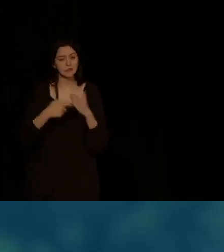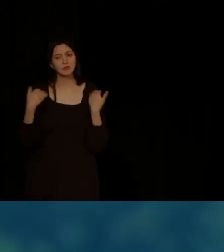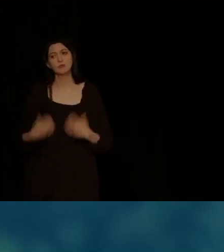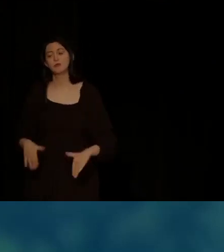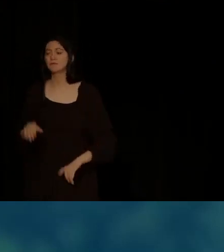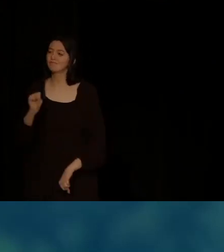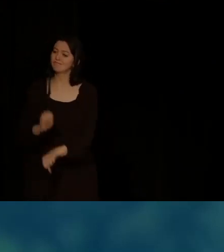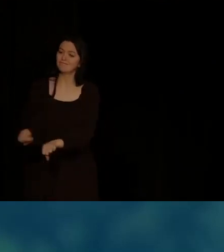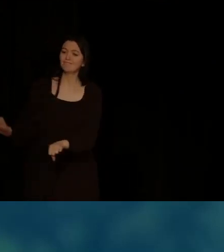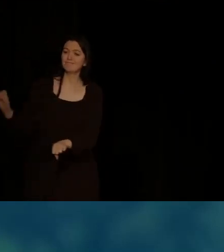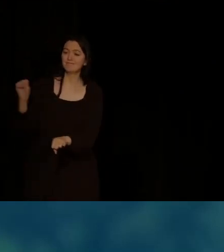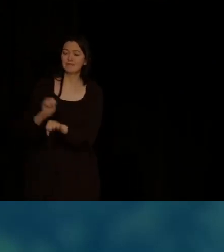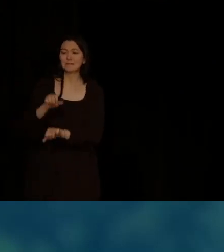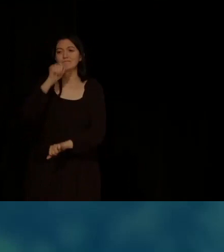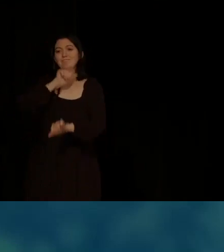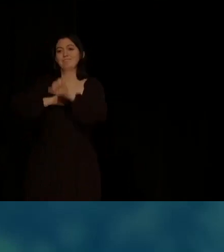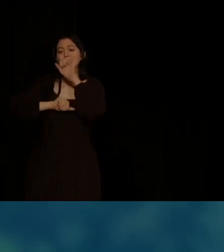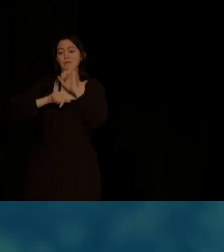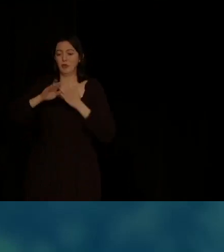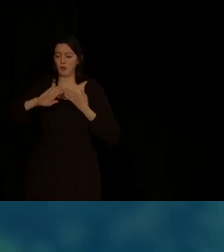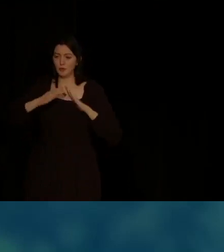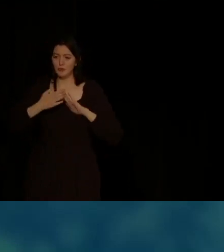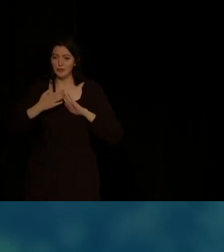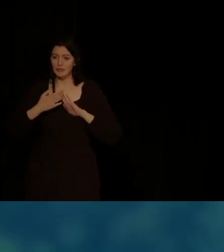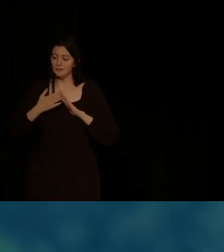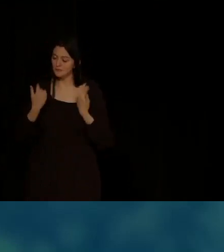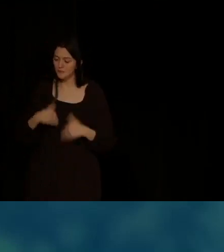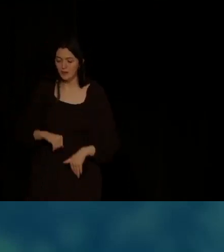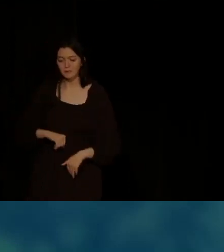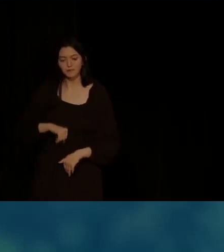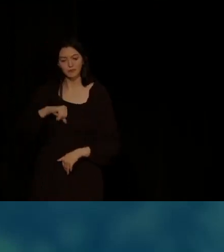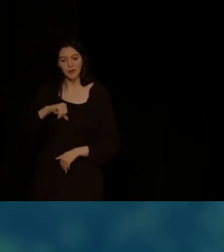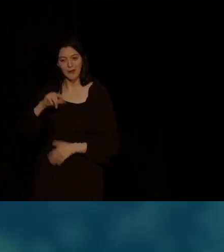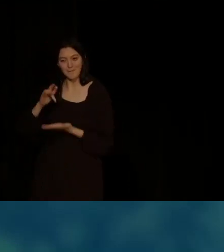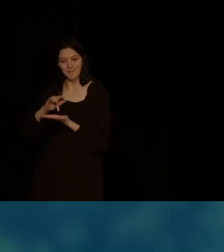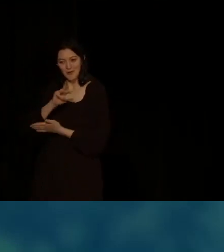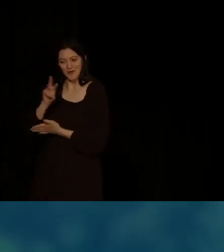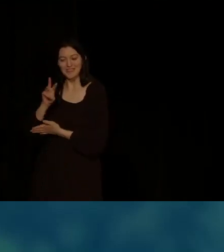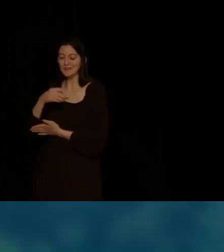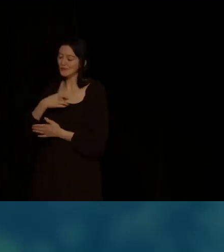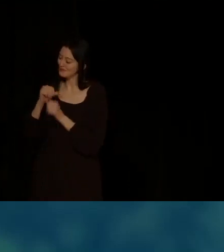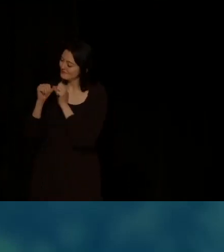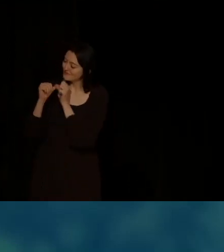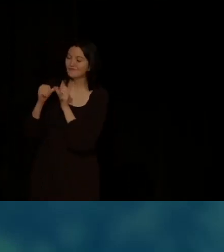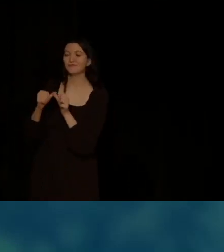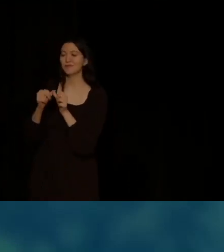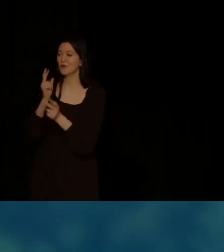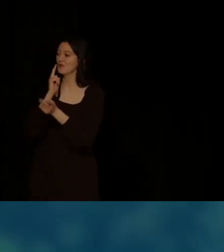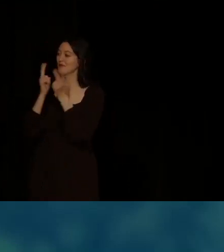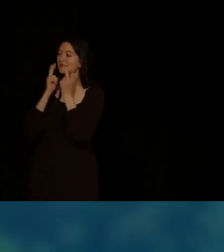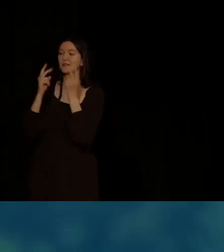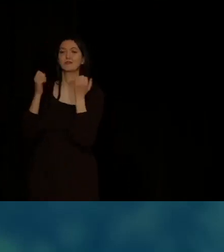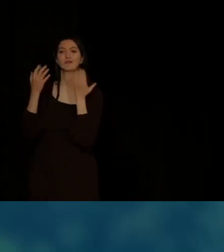toll on our communities. But as proud Midwesterners, we are resilient, and we have seen